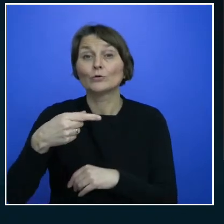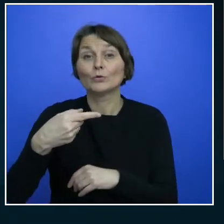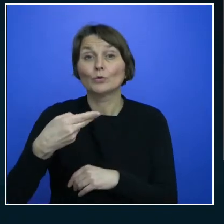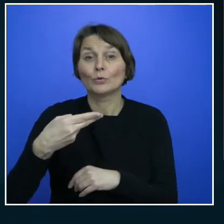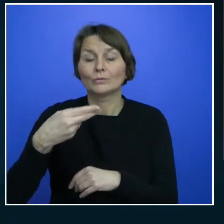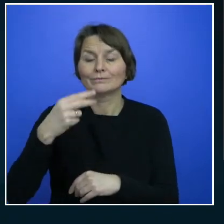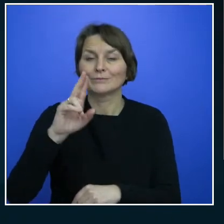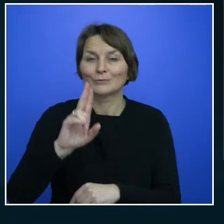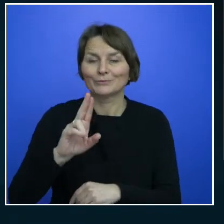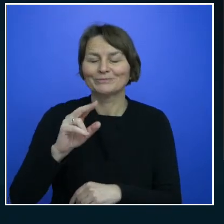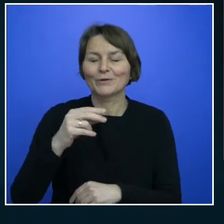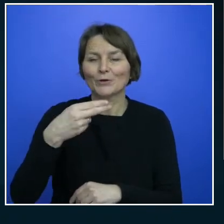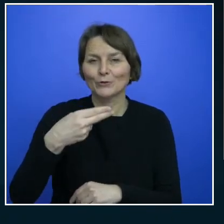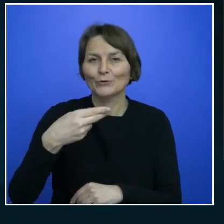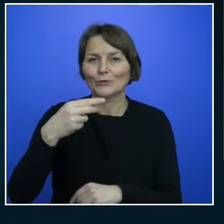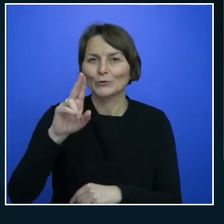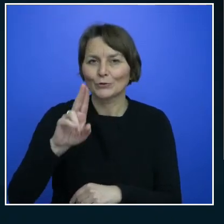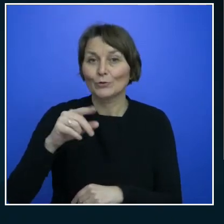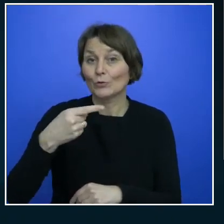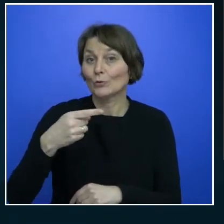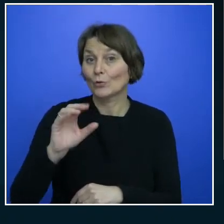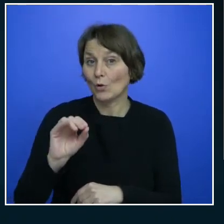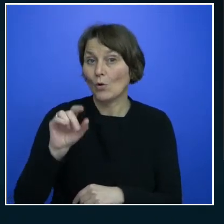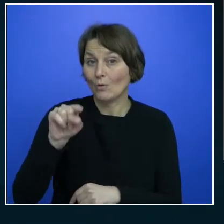can show.